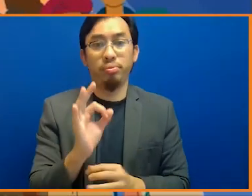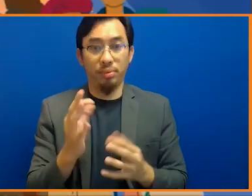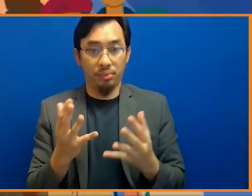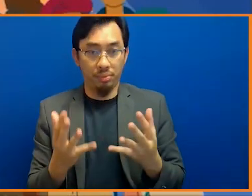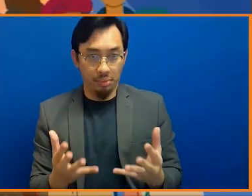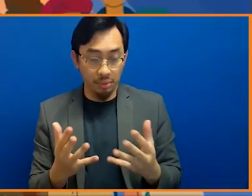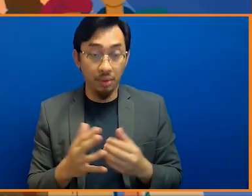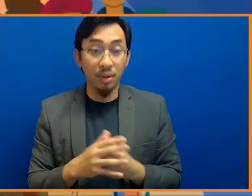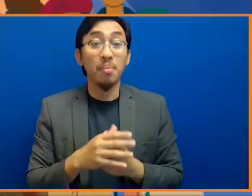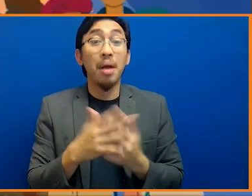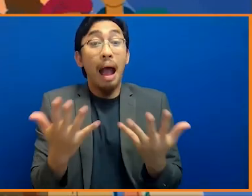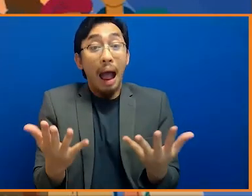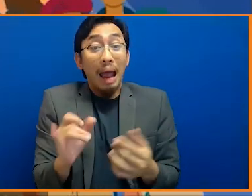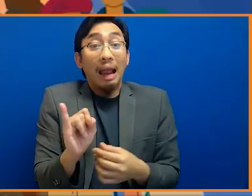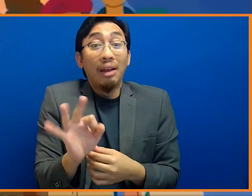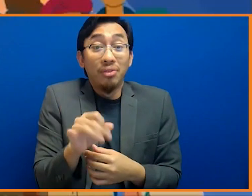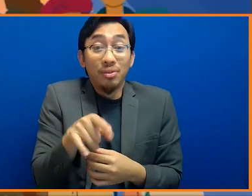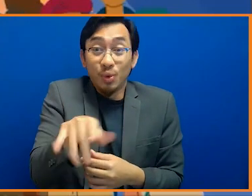to that